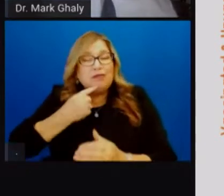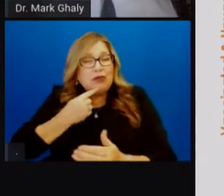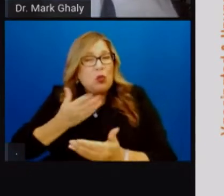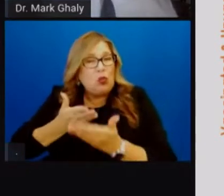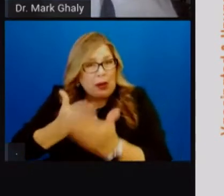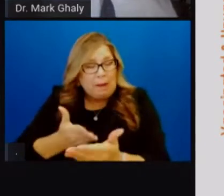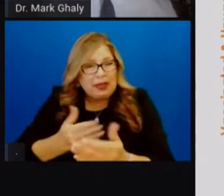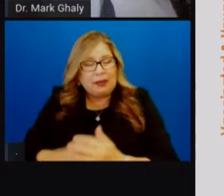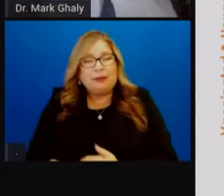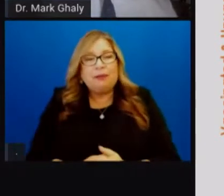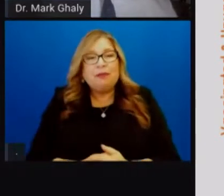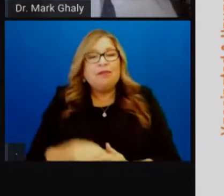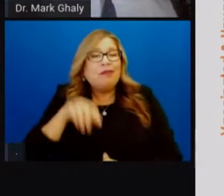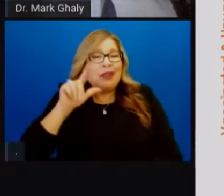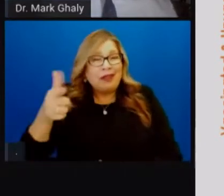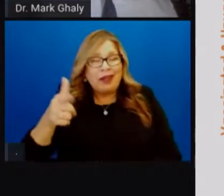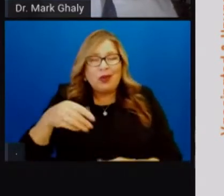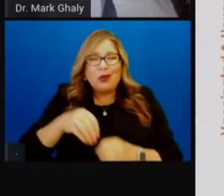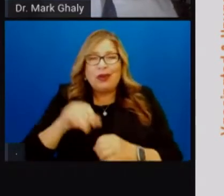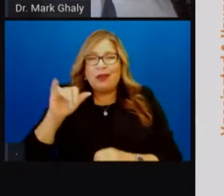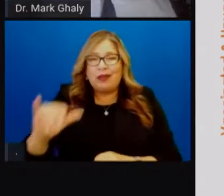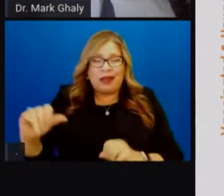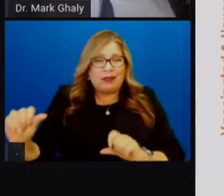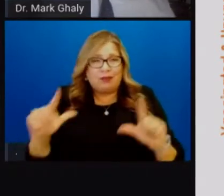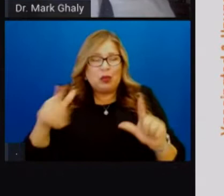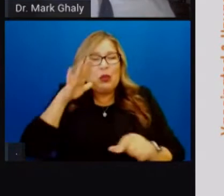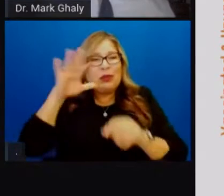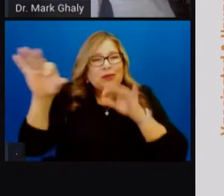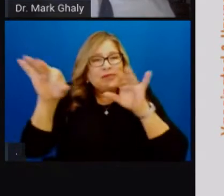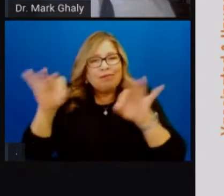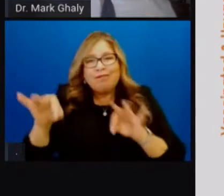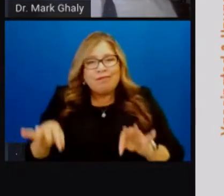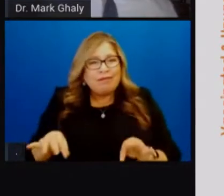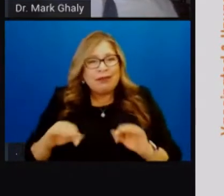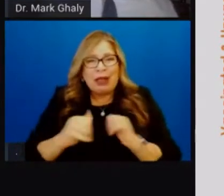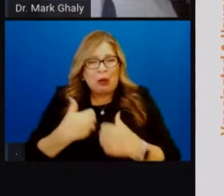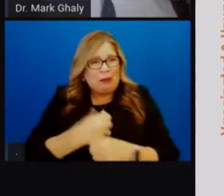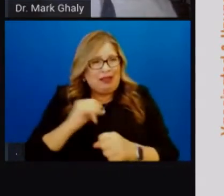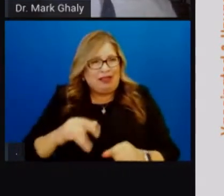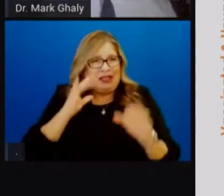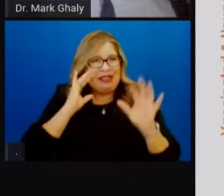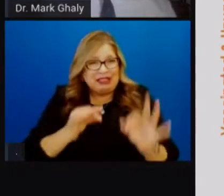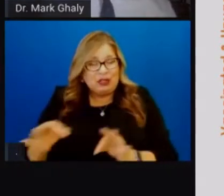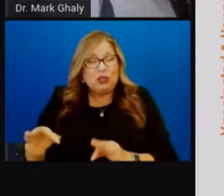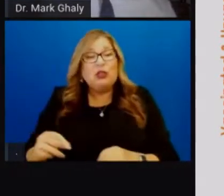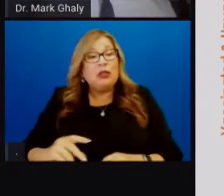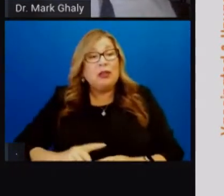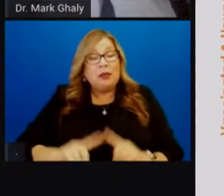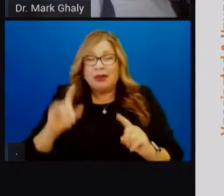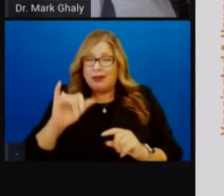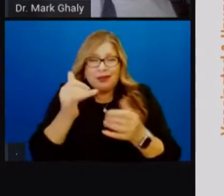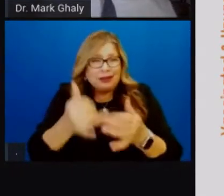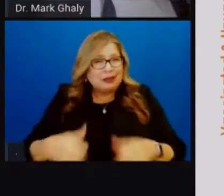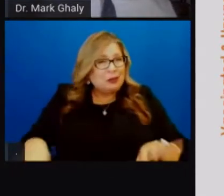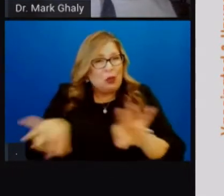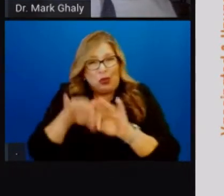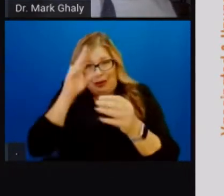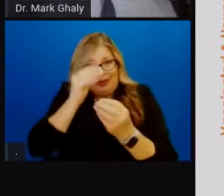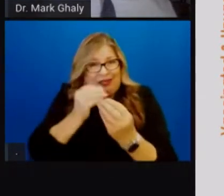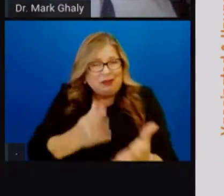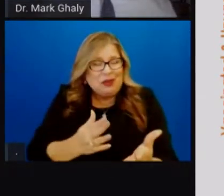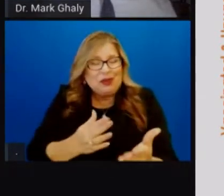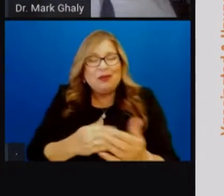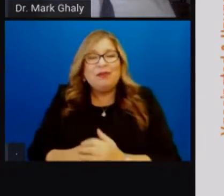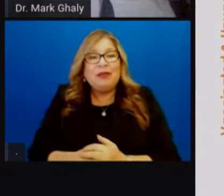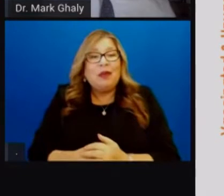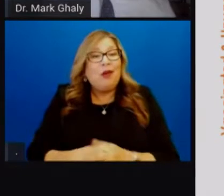this presentation really into some of the details and how that decision was made. But that is the important update. It's also important to note